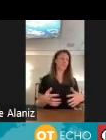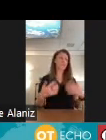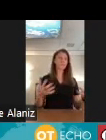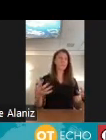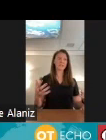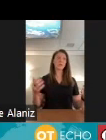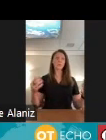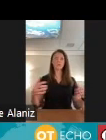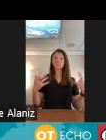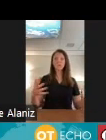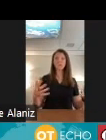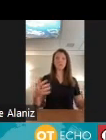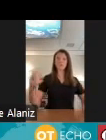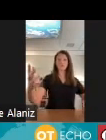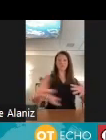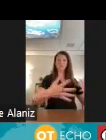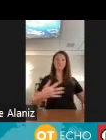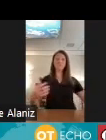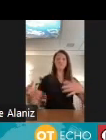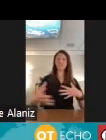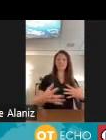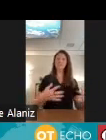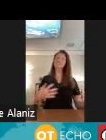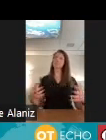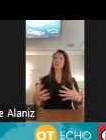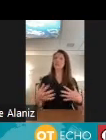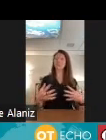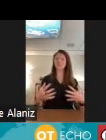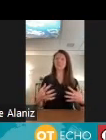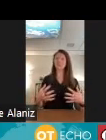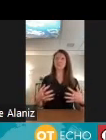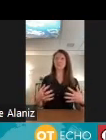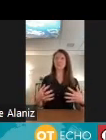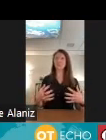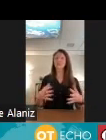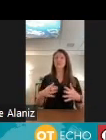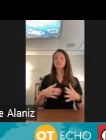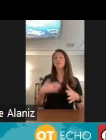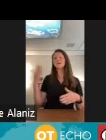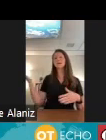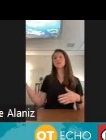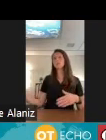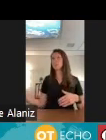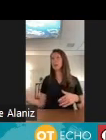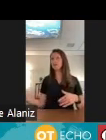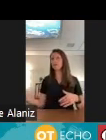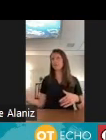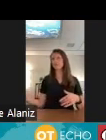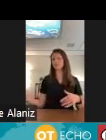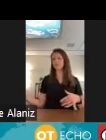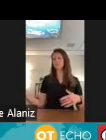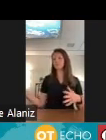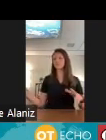exercise. So like cricket or soccer, where there's a lot of things that are changing and you're having to adjust to it. Compare that to a